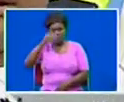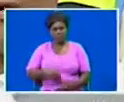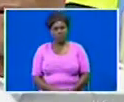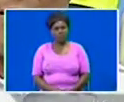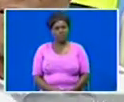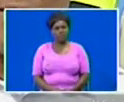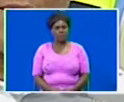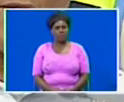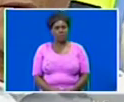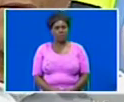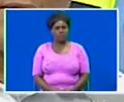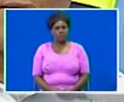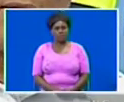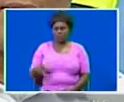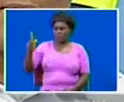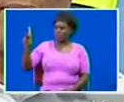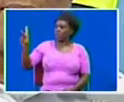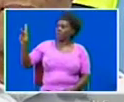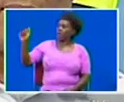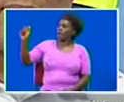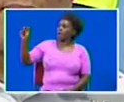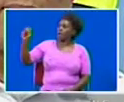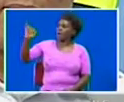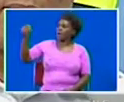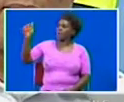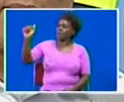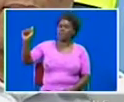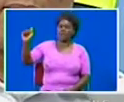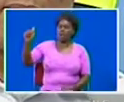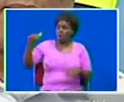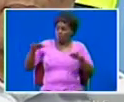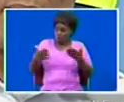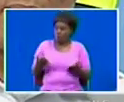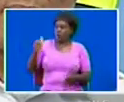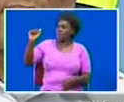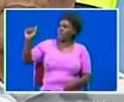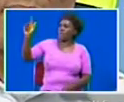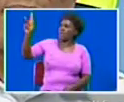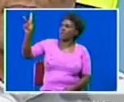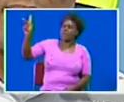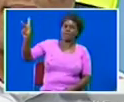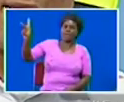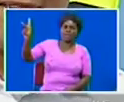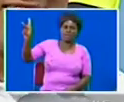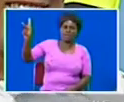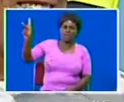All right. Good evening. My name is Kanja Asaf, mm-hmm. or better known as AK. I'm also happy to be...